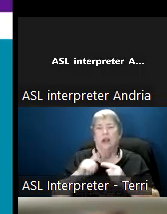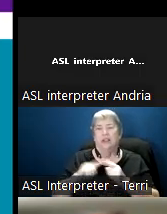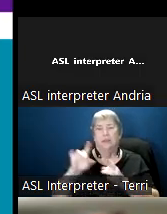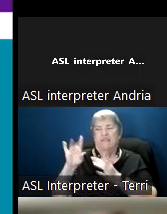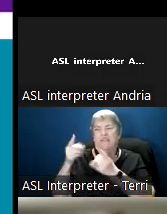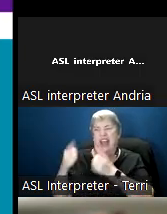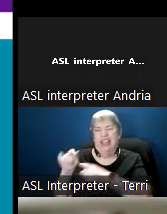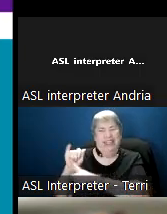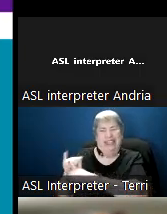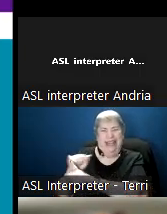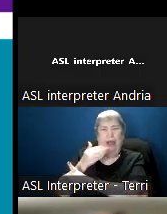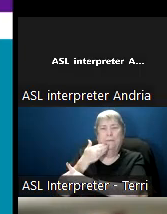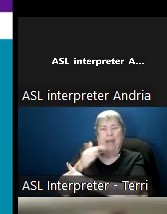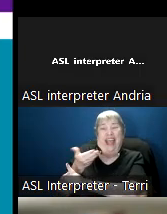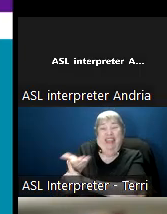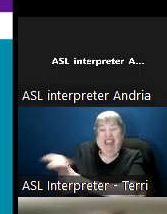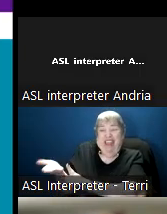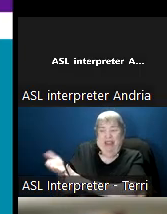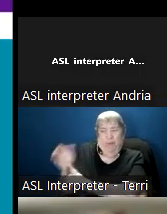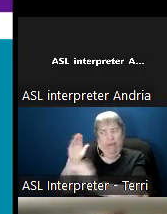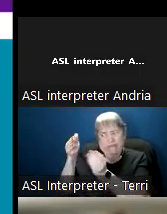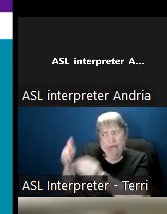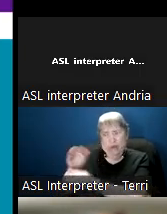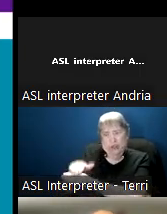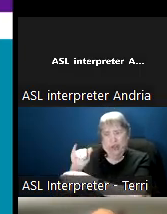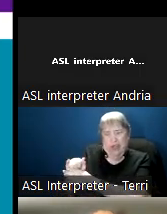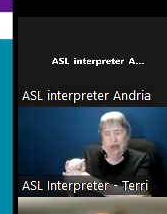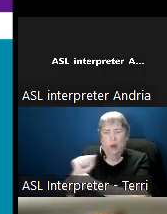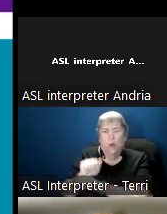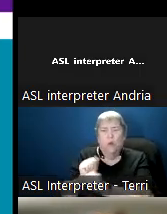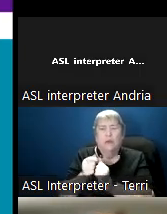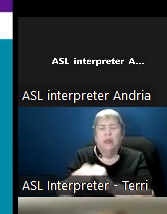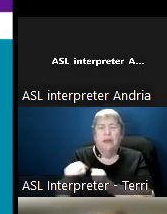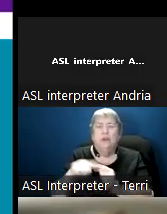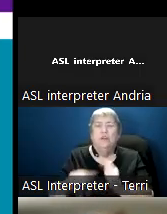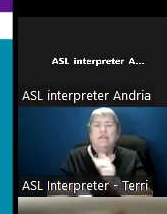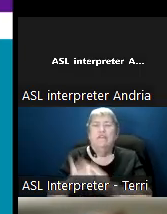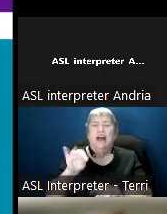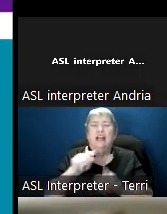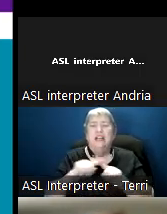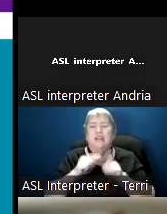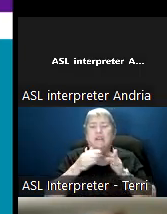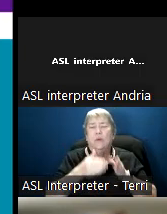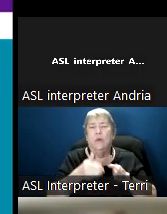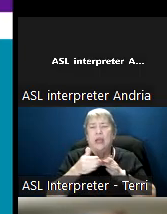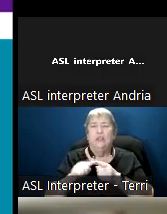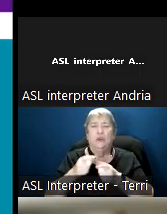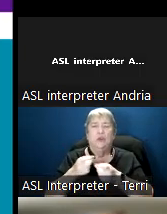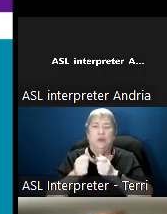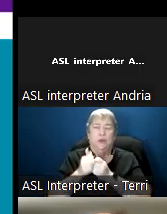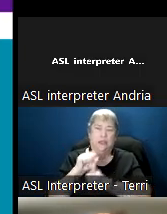bad thing. And it works with them to find different ways to deal with situations. So you're dealing